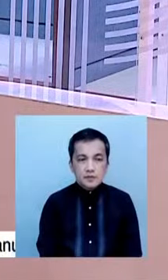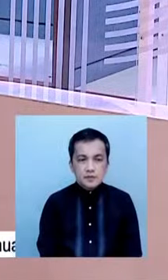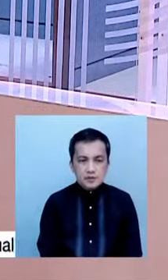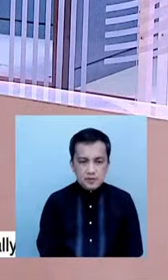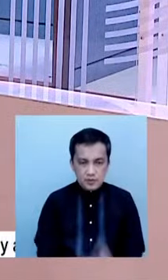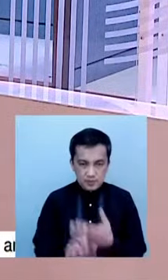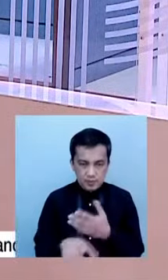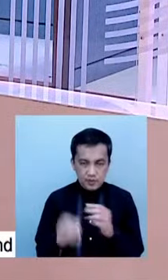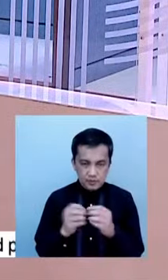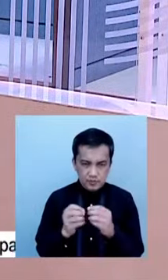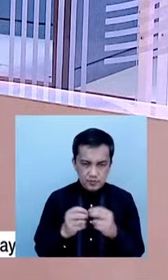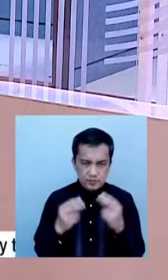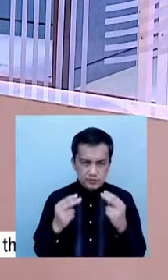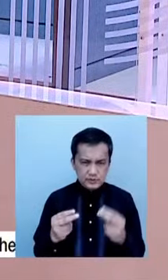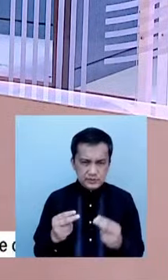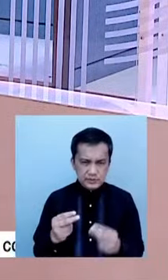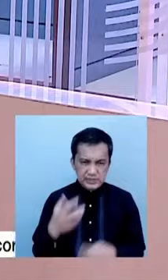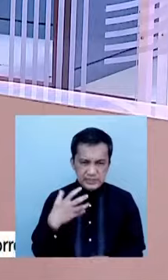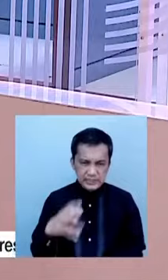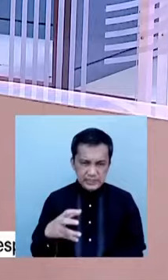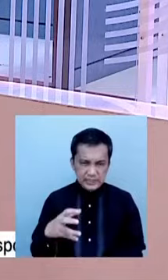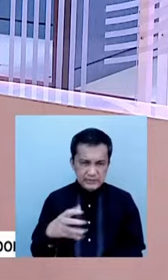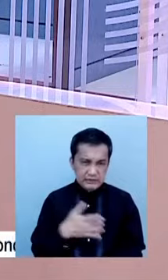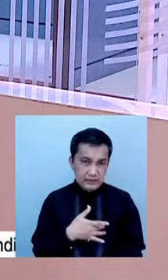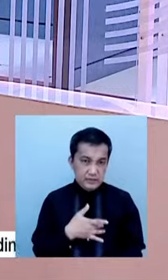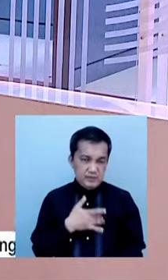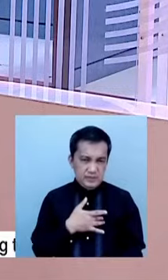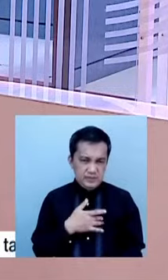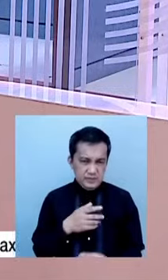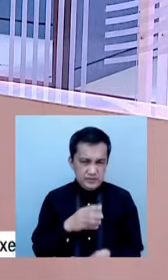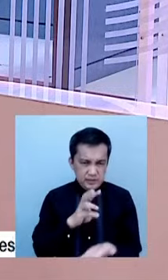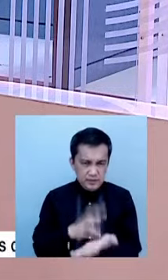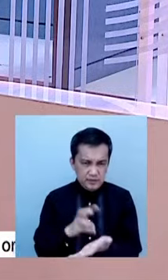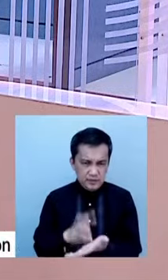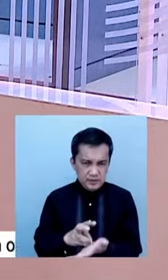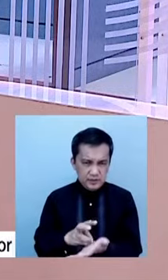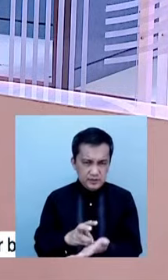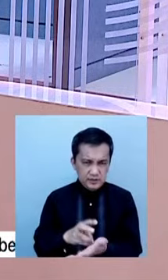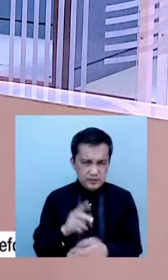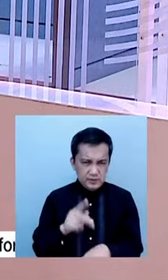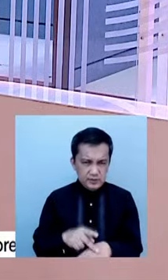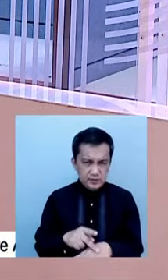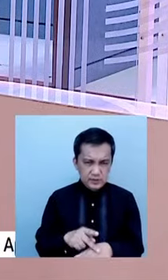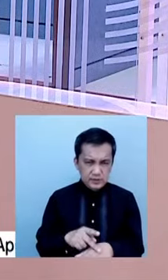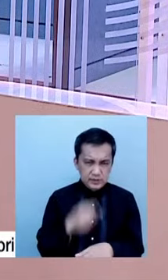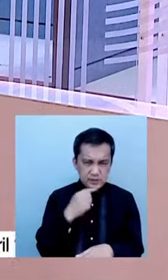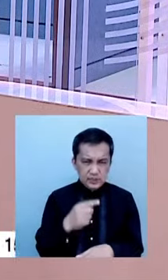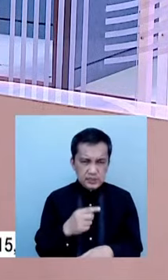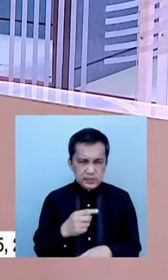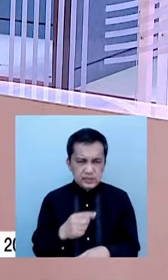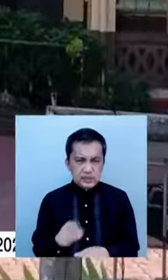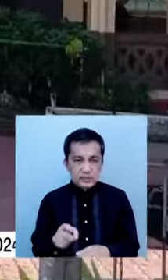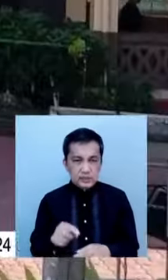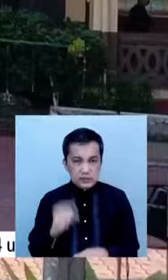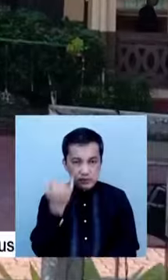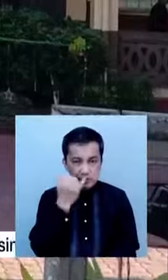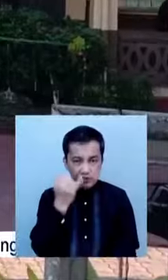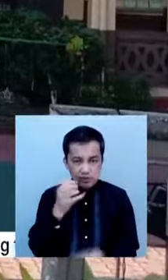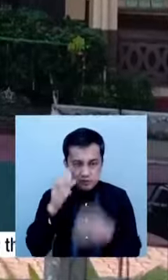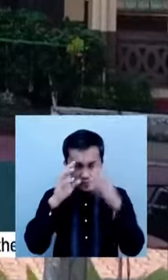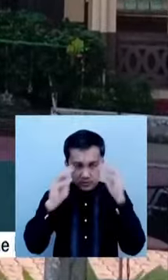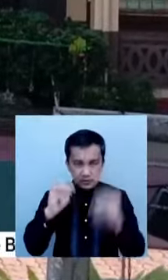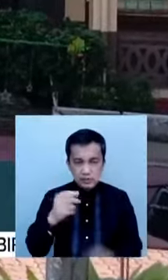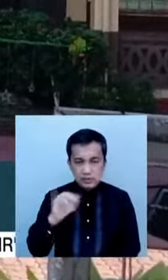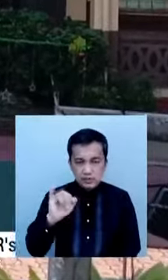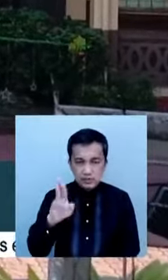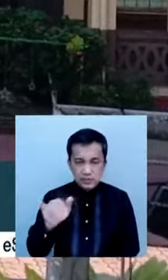More news. Extreme heat being felt in parts of the Philippines forces some areas to call off classes today. Iloilo City Mayor Jerry Tremia